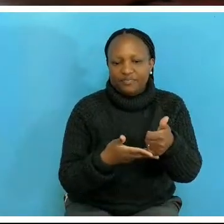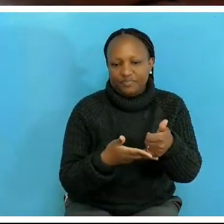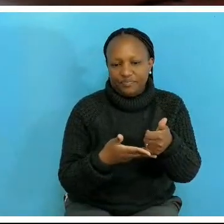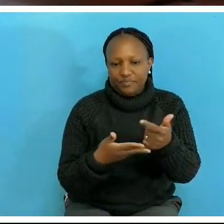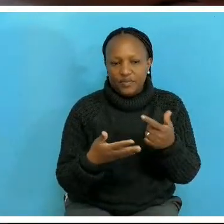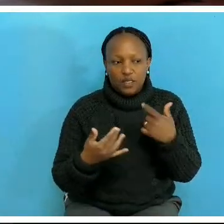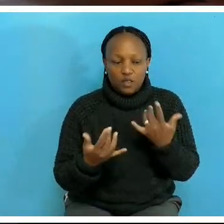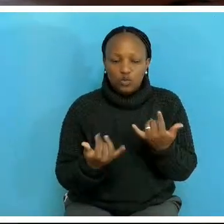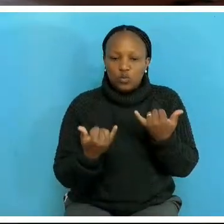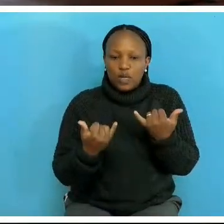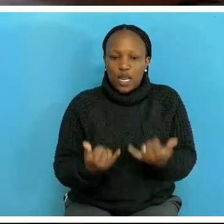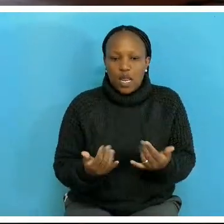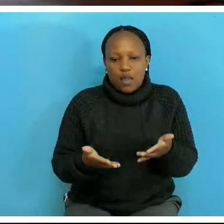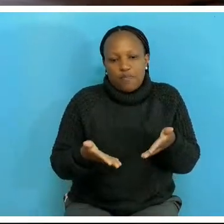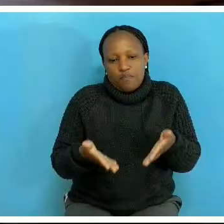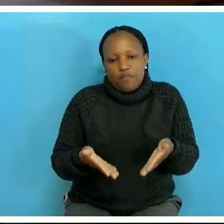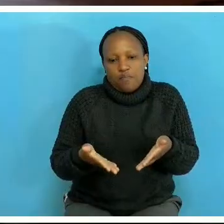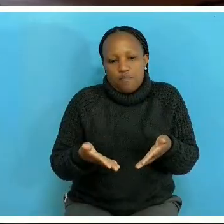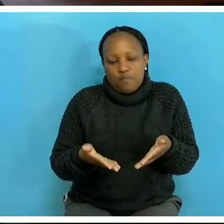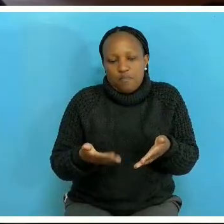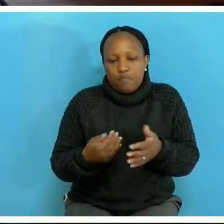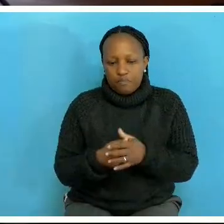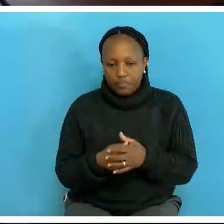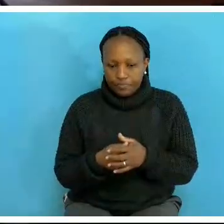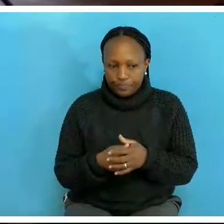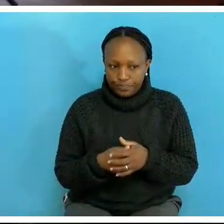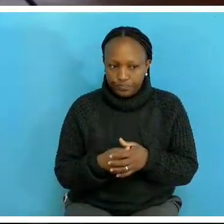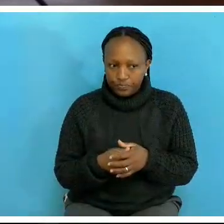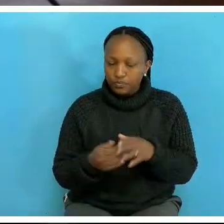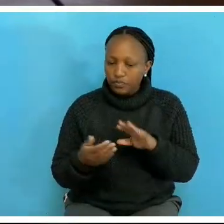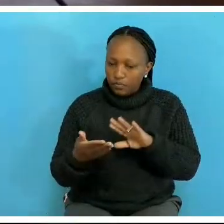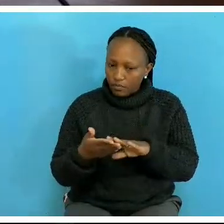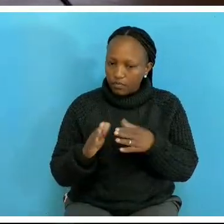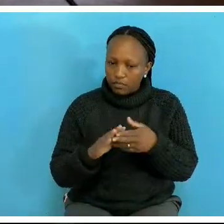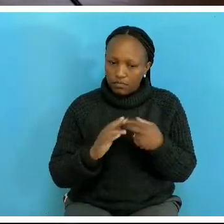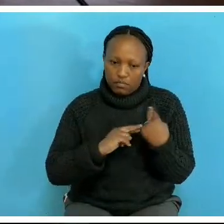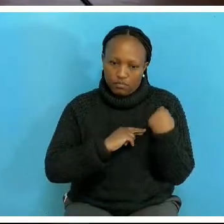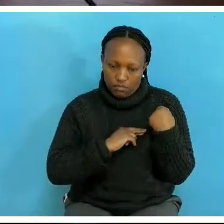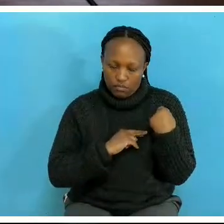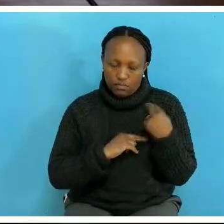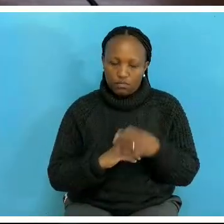and I'm standing in front of you. As the community, that's our responsibility.